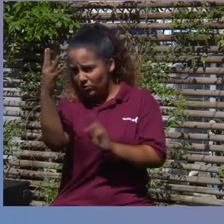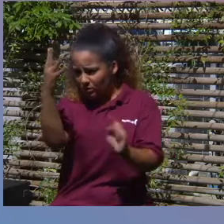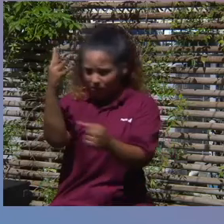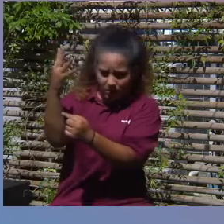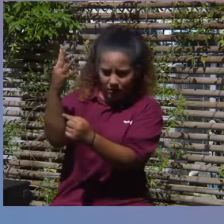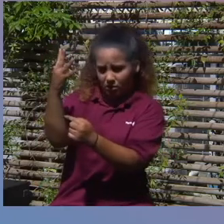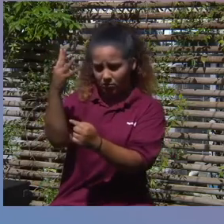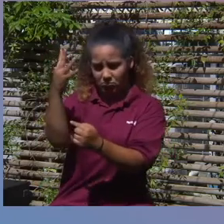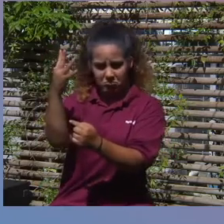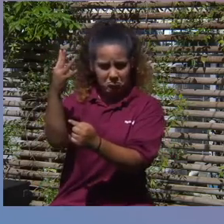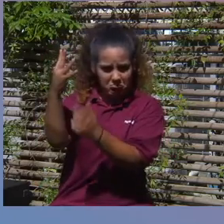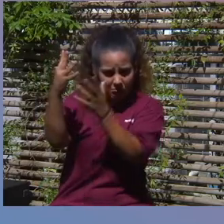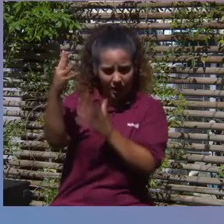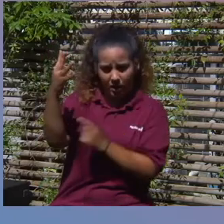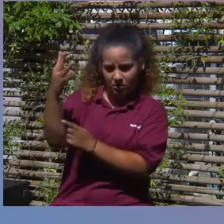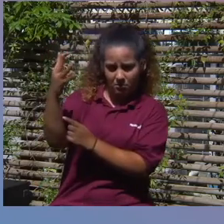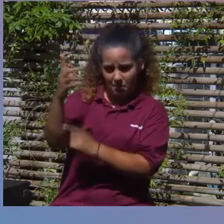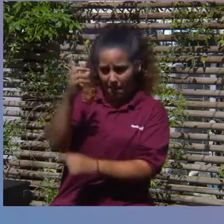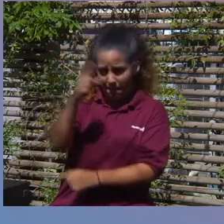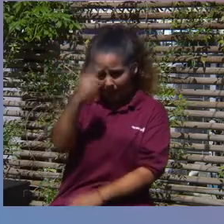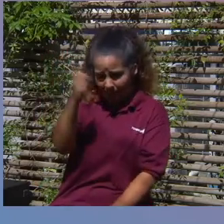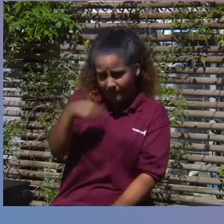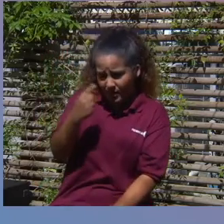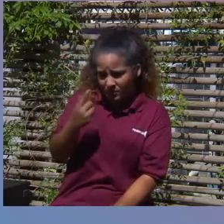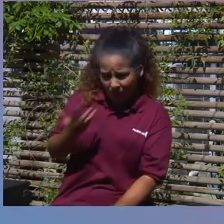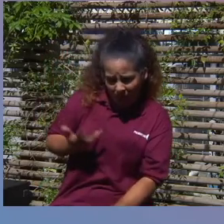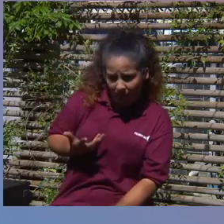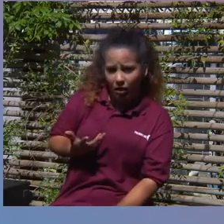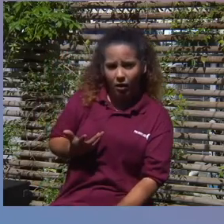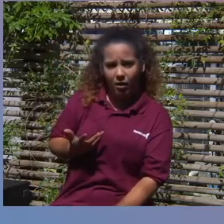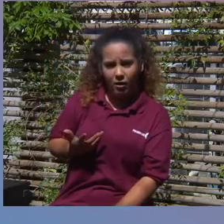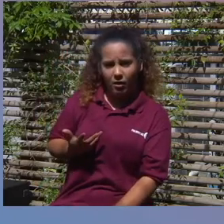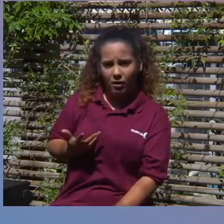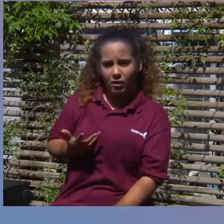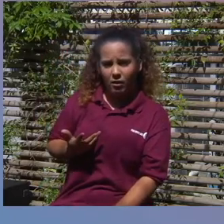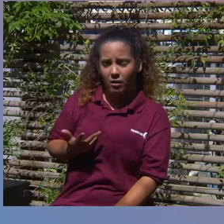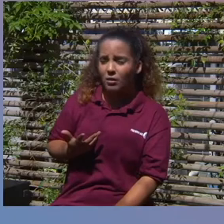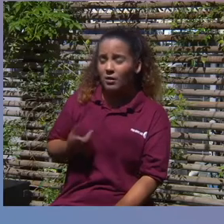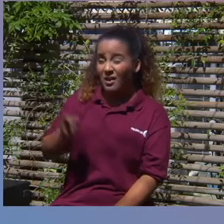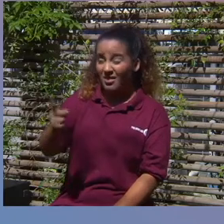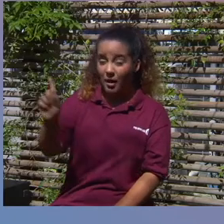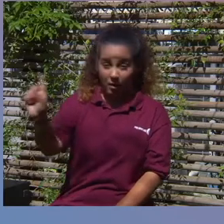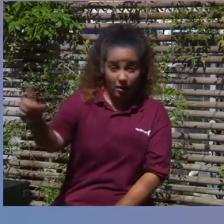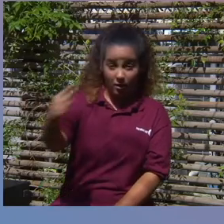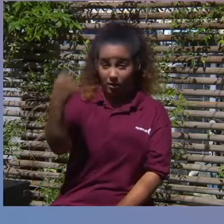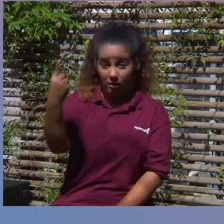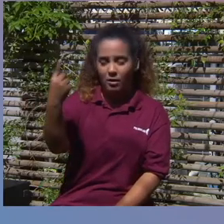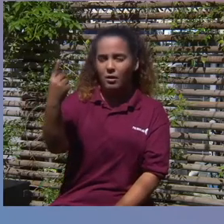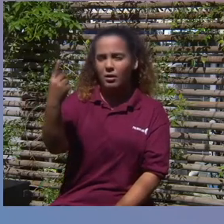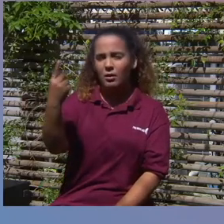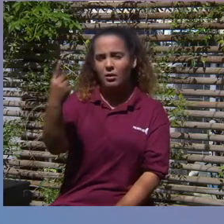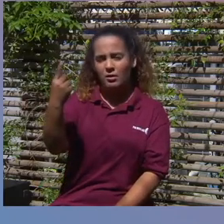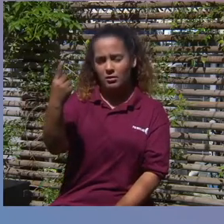blackest face he'd ever seen. And he was like, wait a minute, what? And they turned around. He found